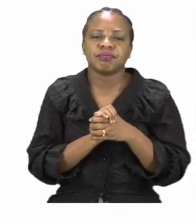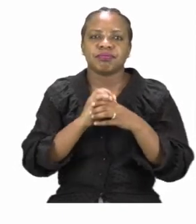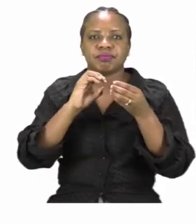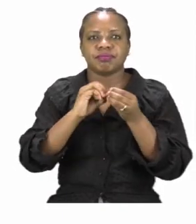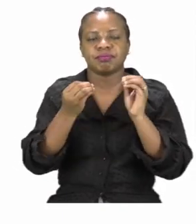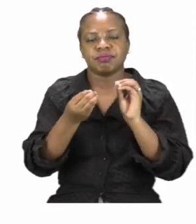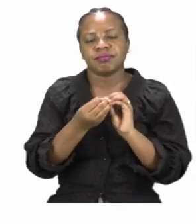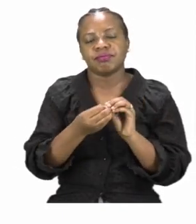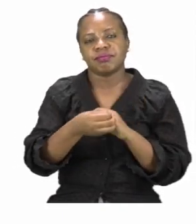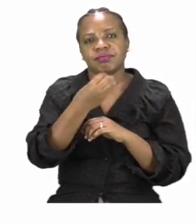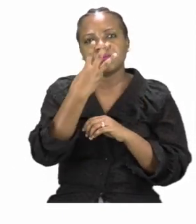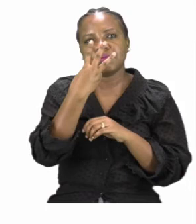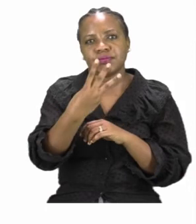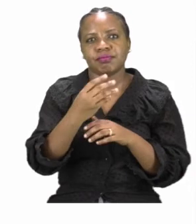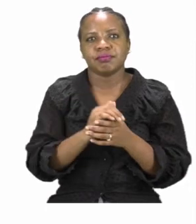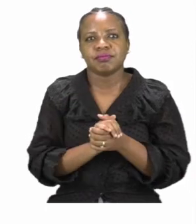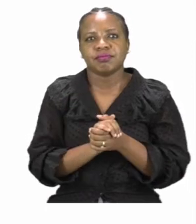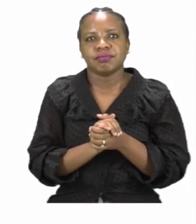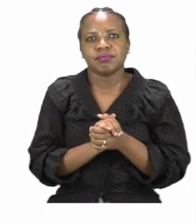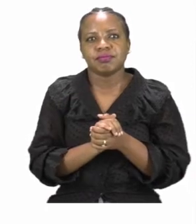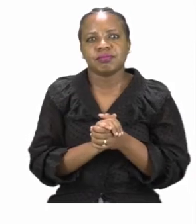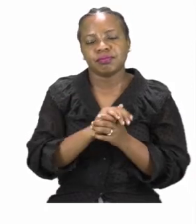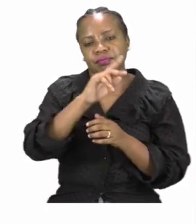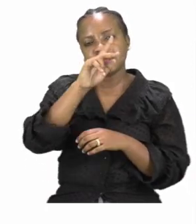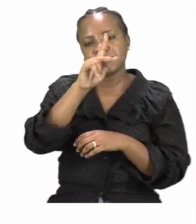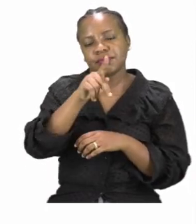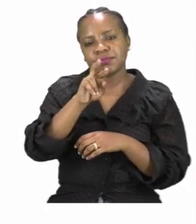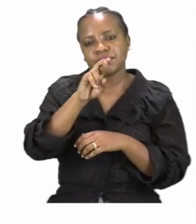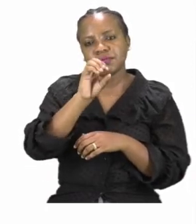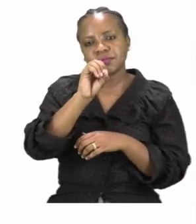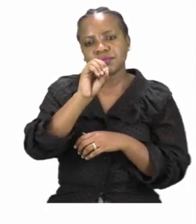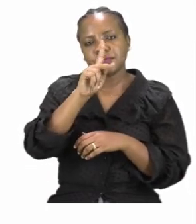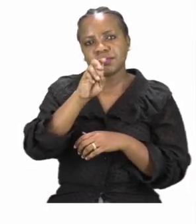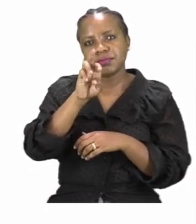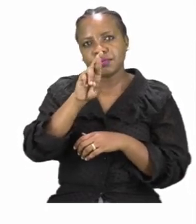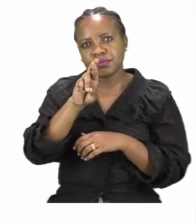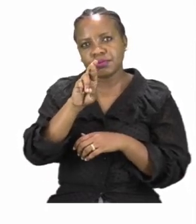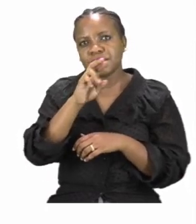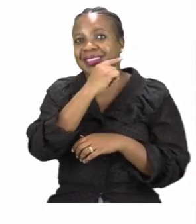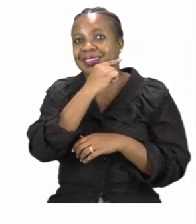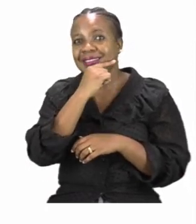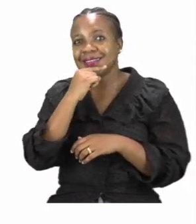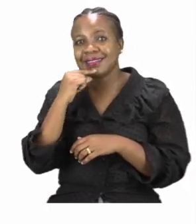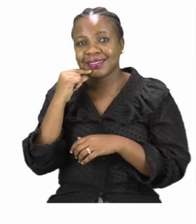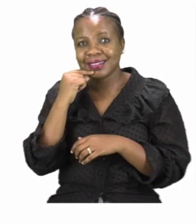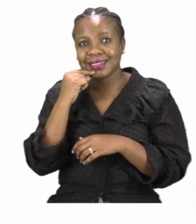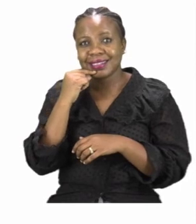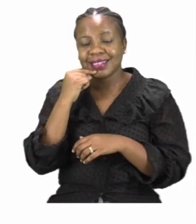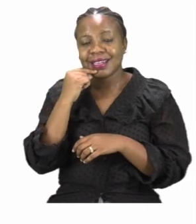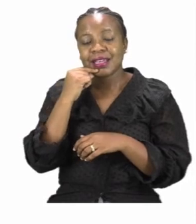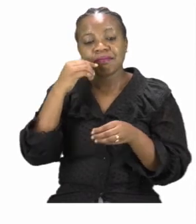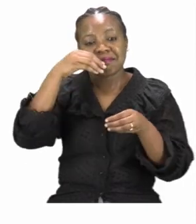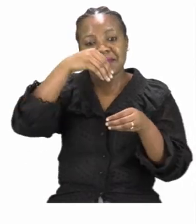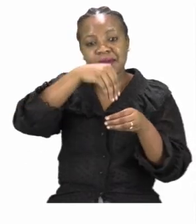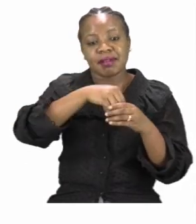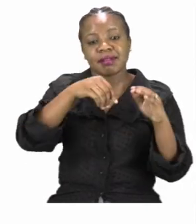Number 3 says, write down the proper names of the elements in the national coat of arms.